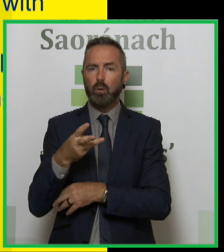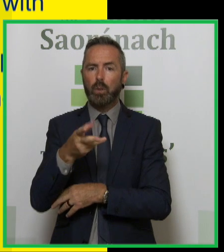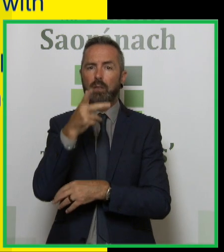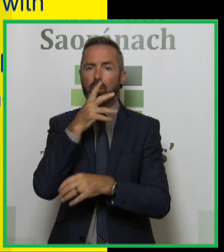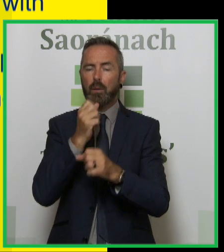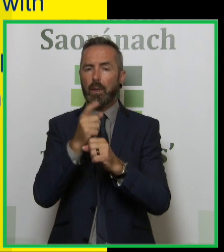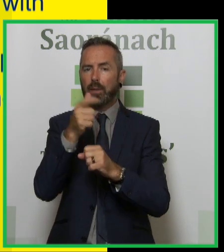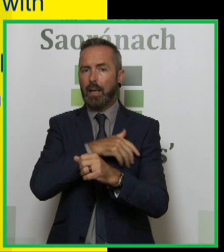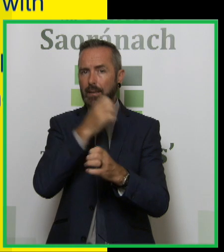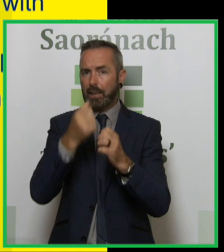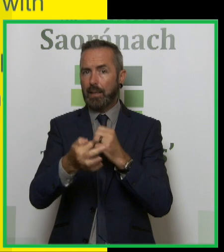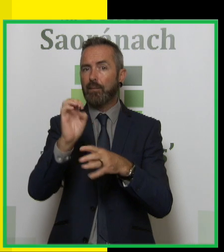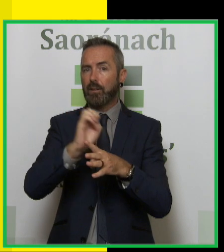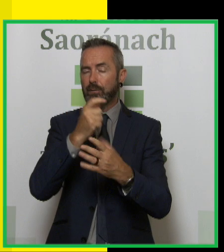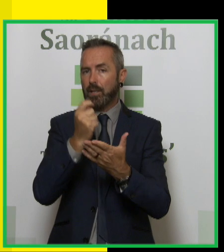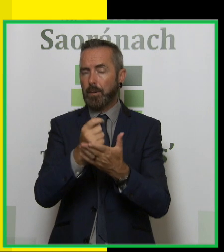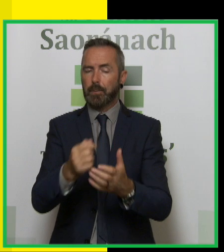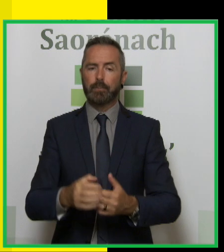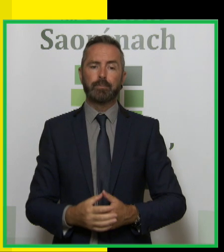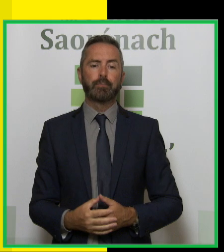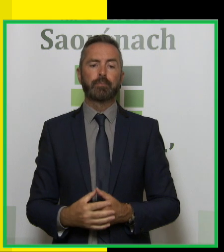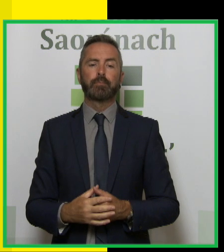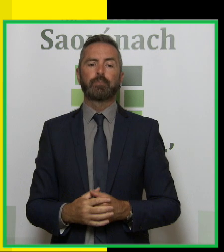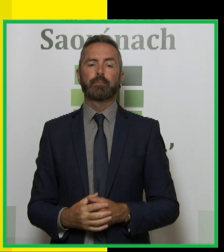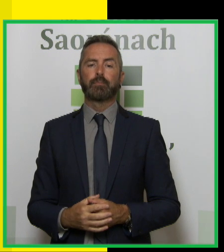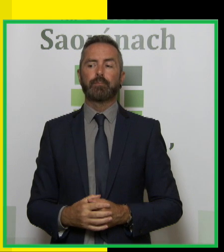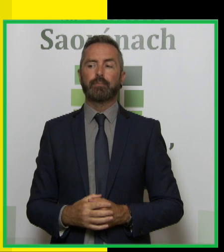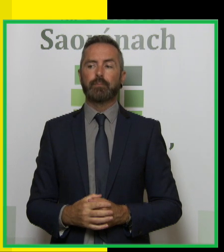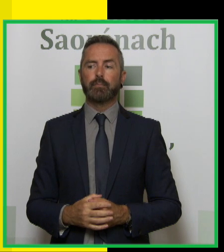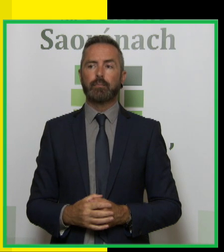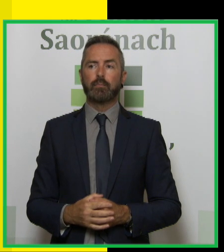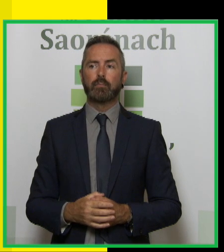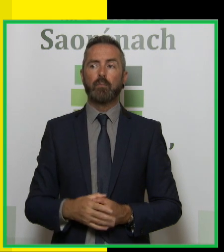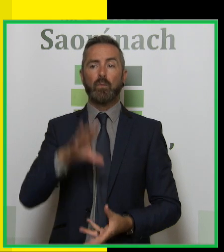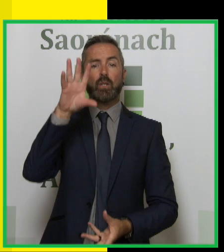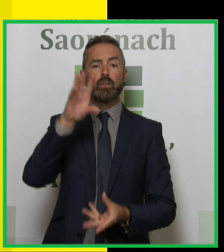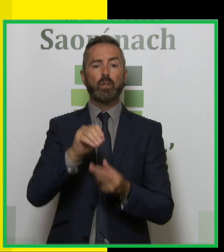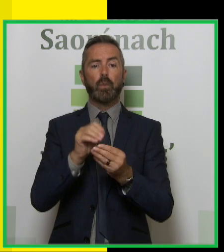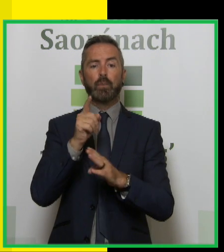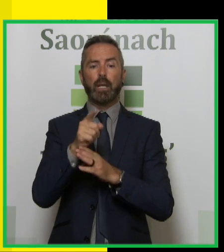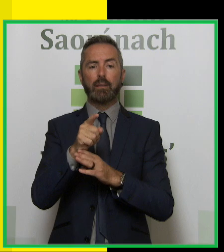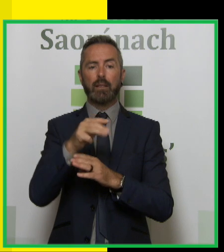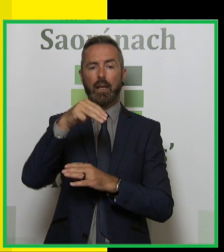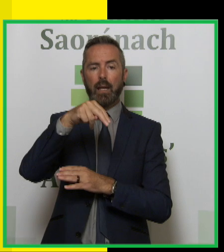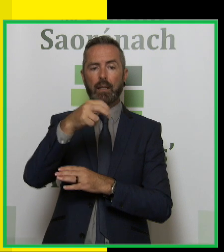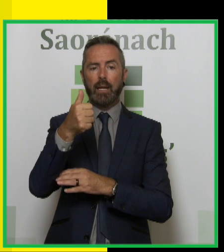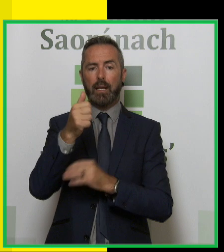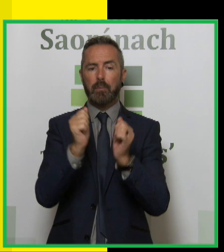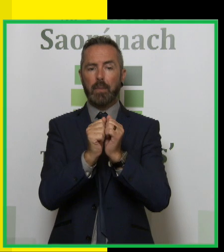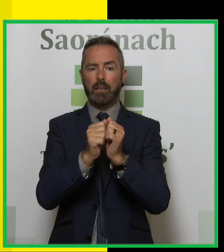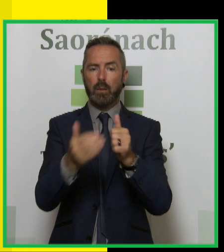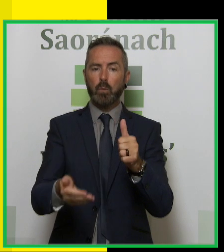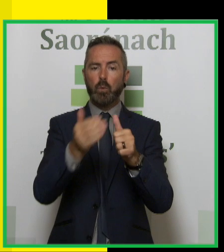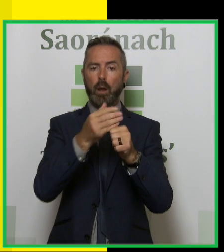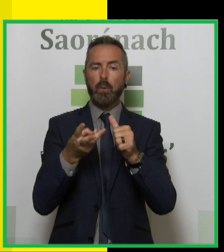that at the end if we have a bit of time. So to sum up that, the NA meeting, the primary vehicle for delivering the NA message of